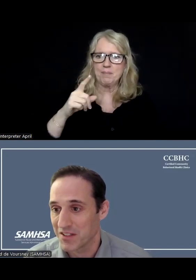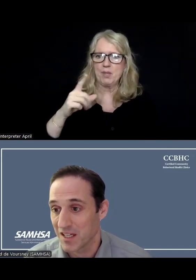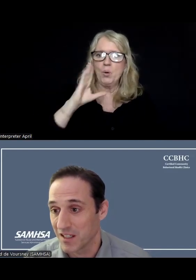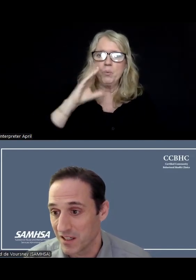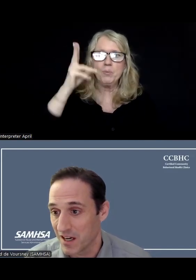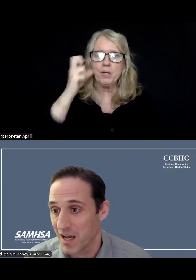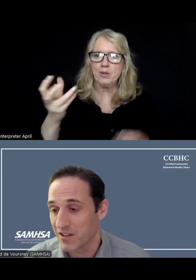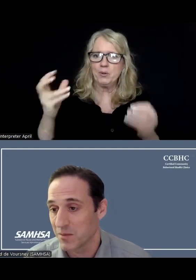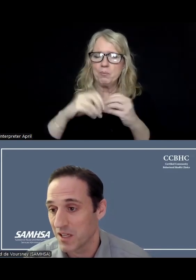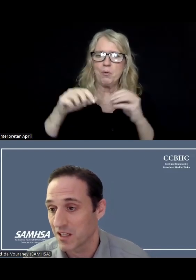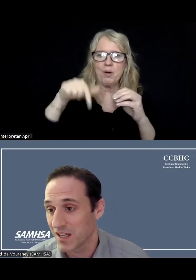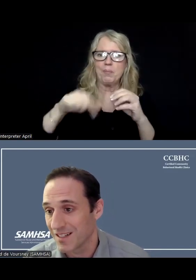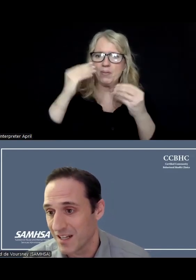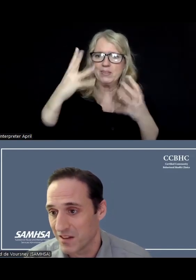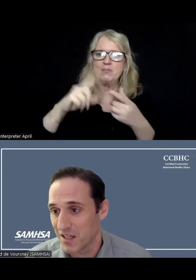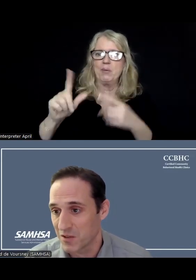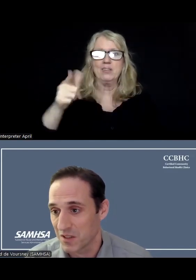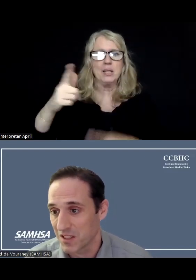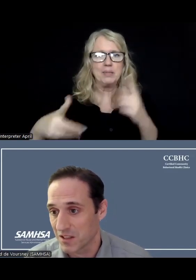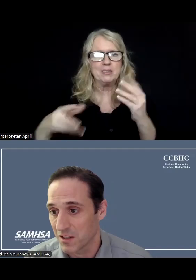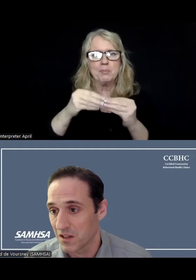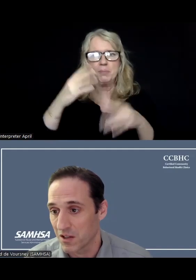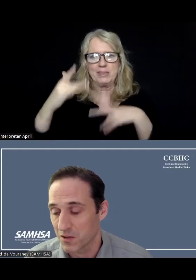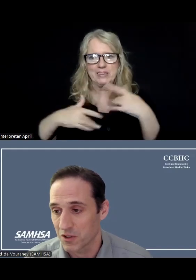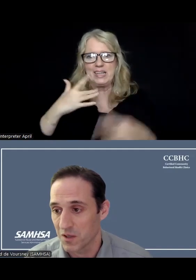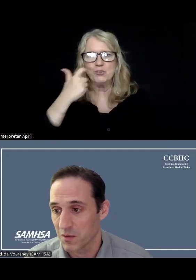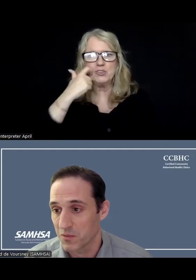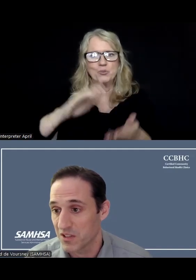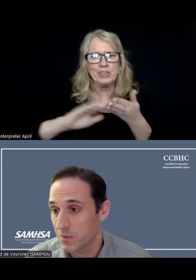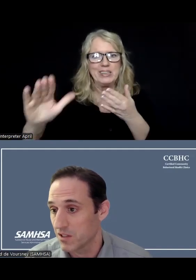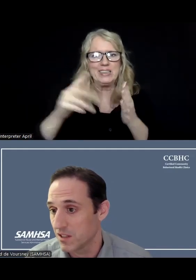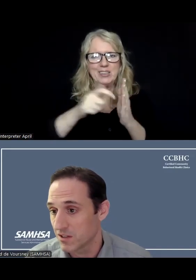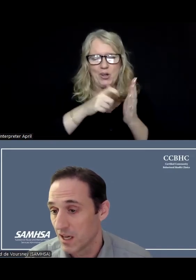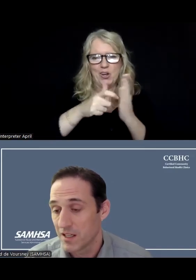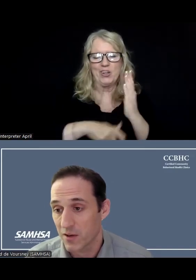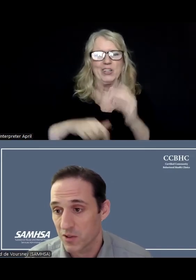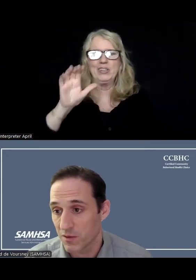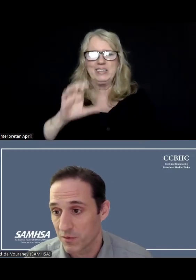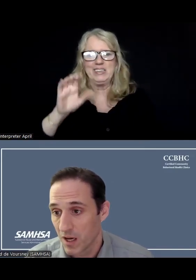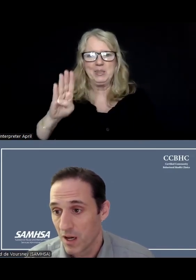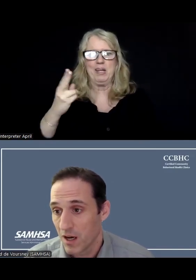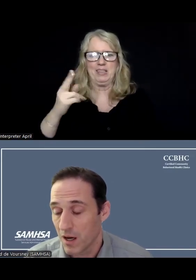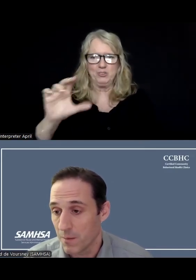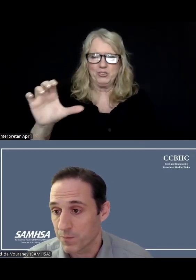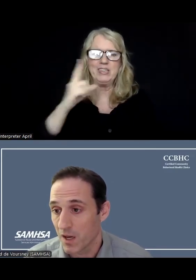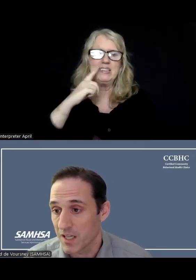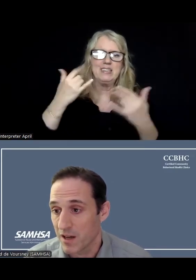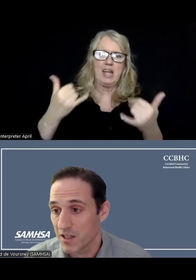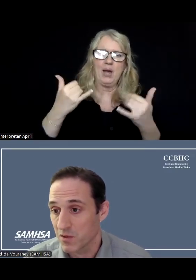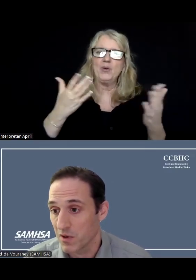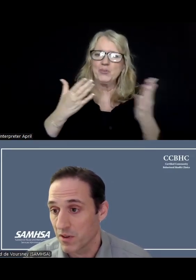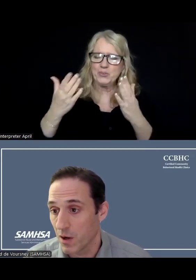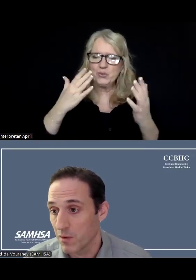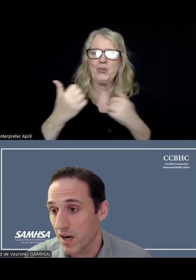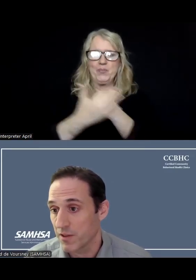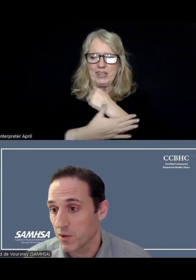bit more about this data later, had some exciting data. They just released an article showing that CCBHCs now serve